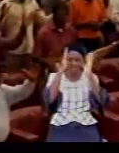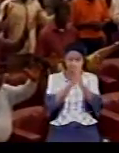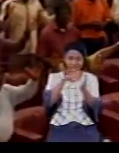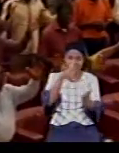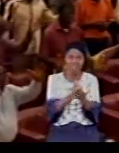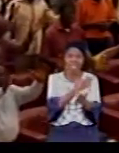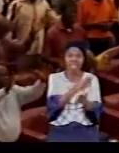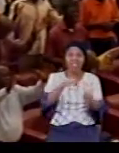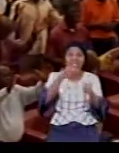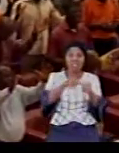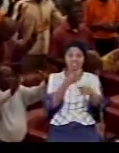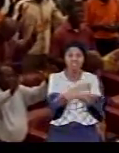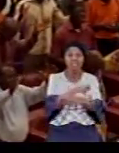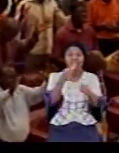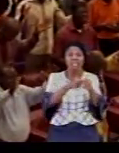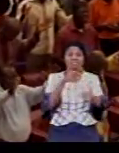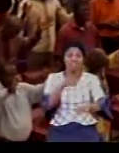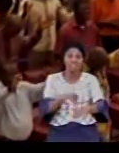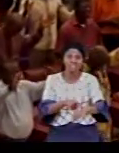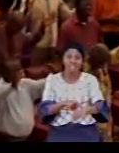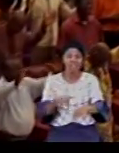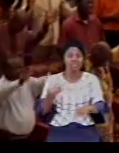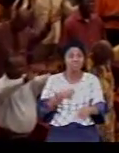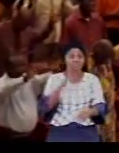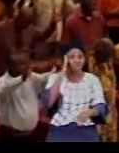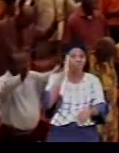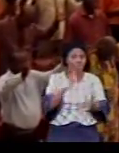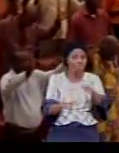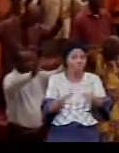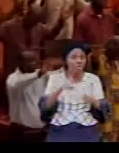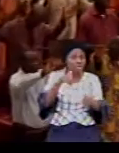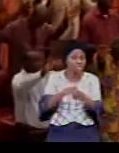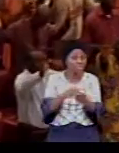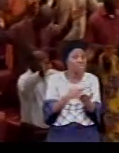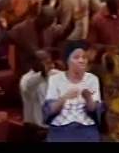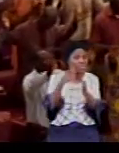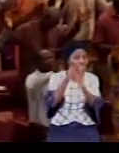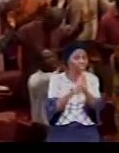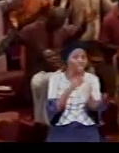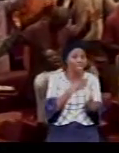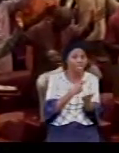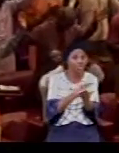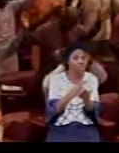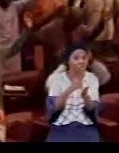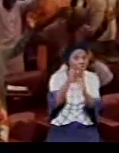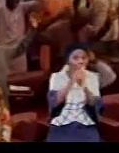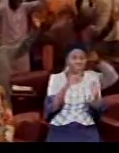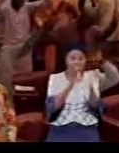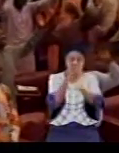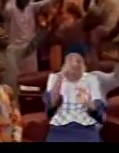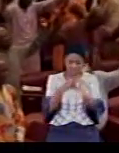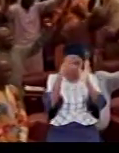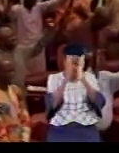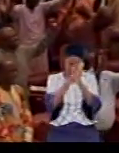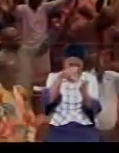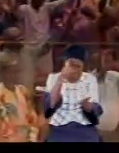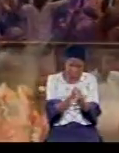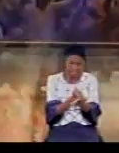day and every moment we'll walk in righteousness and holiness in Jesus'